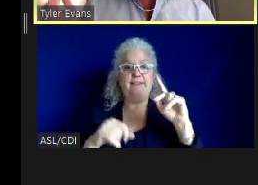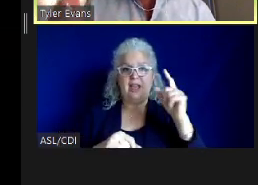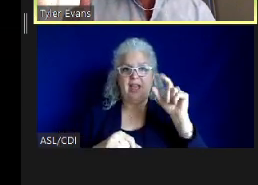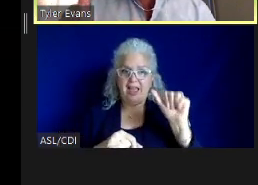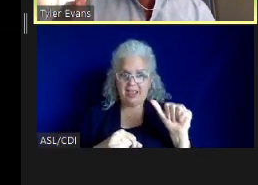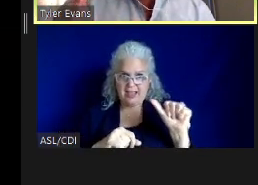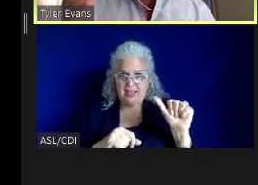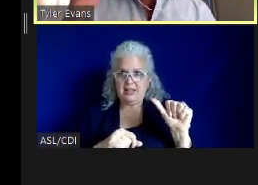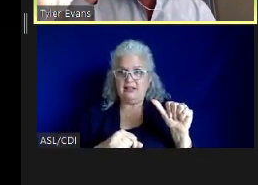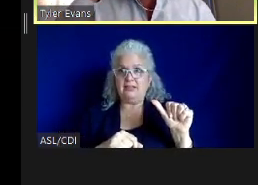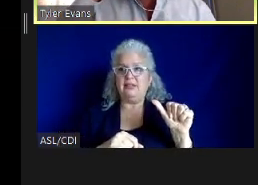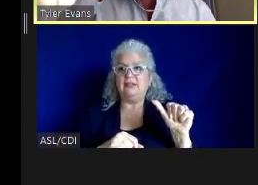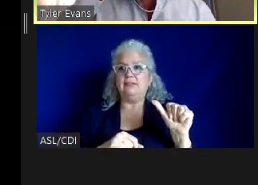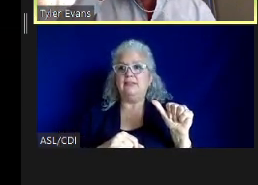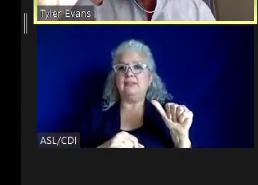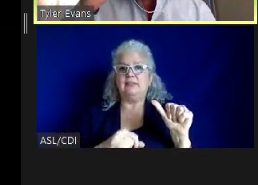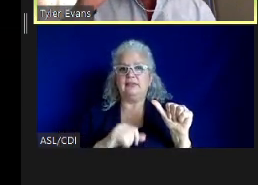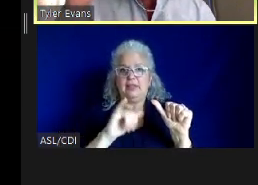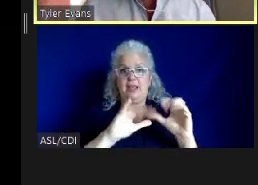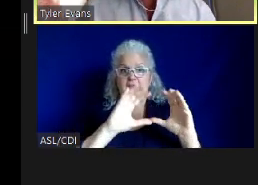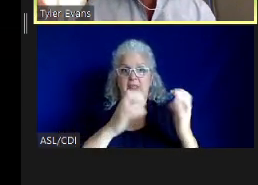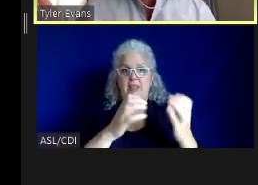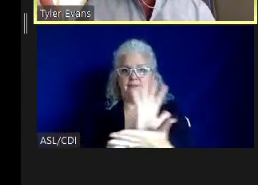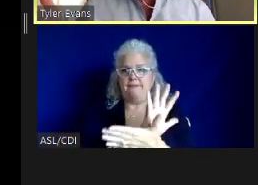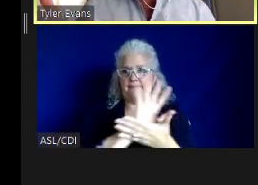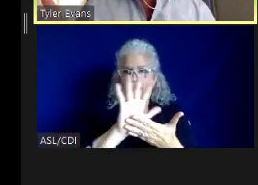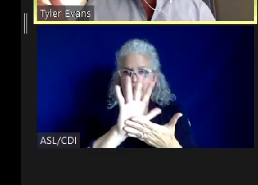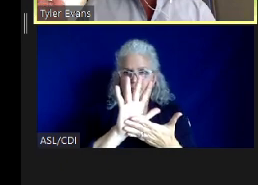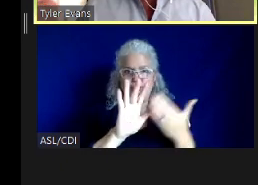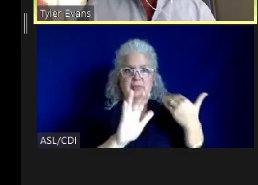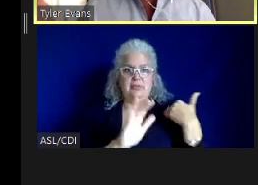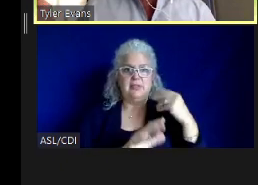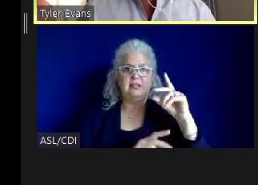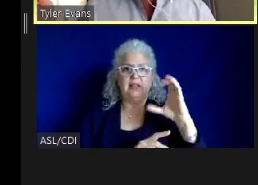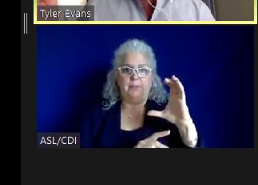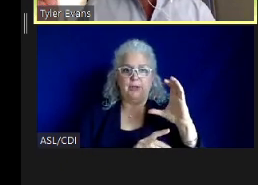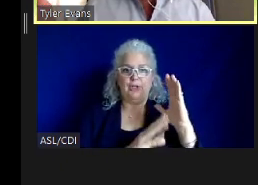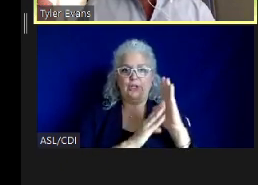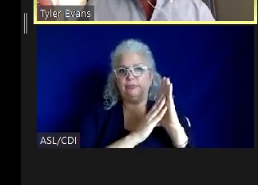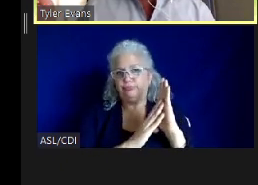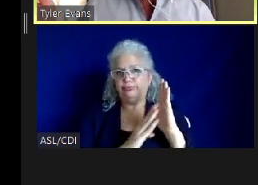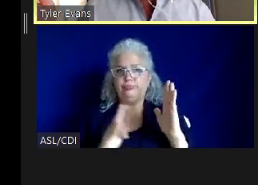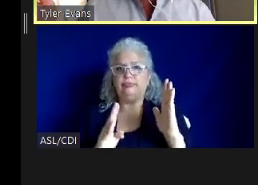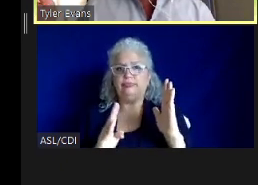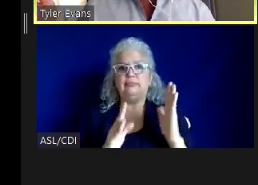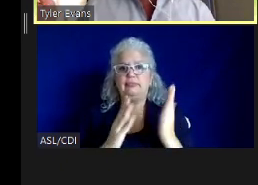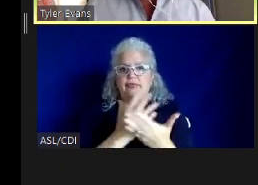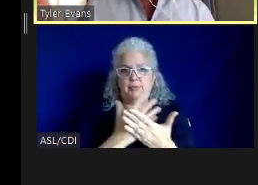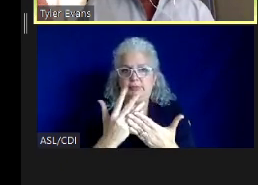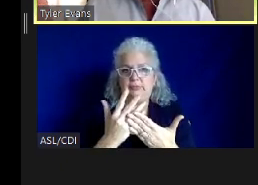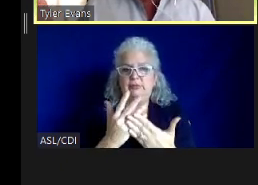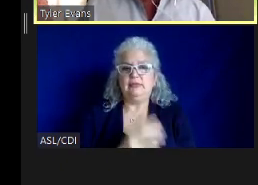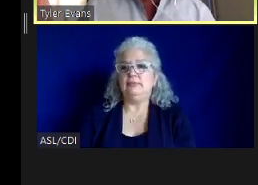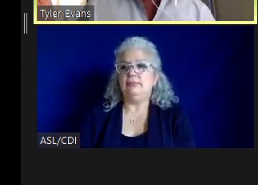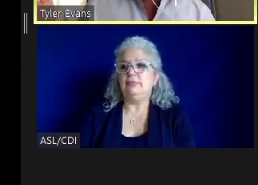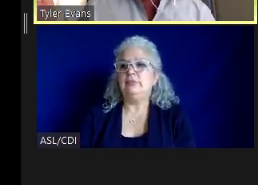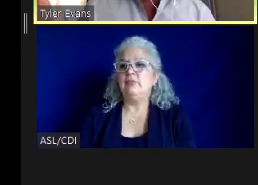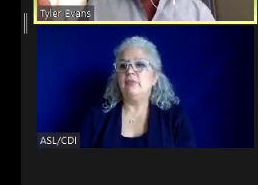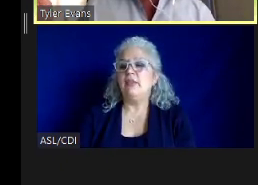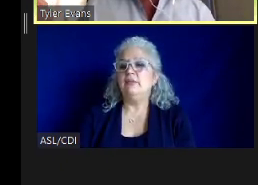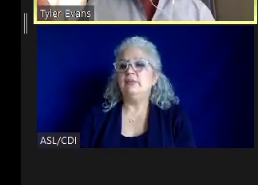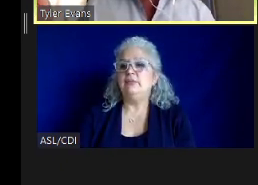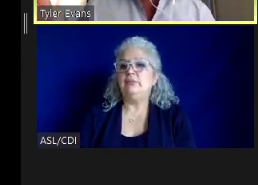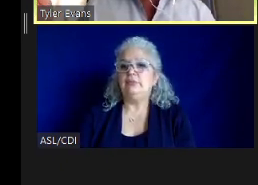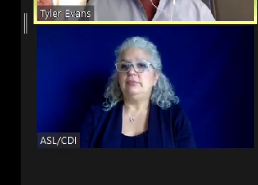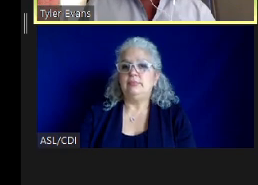weeks. We started mid-December, so once we get to phase 1B, hopefully within the next few weeks, probably at least